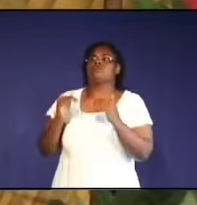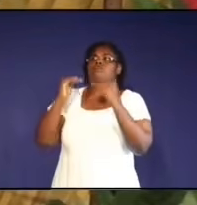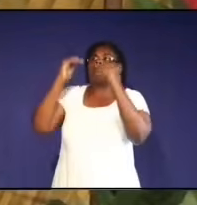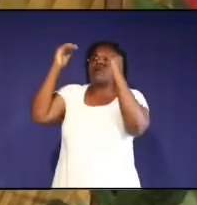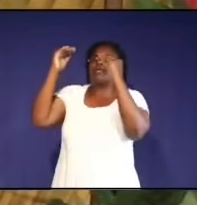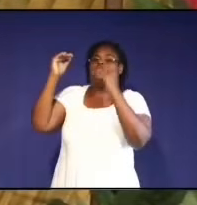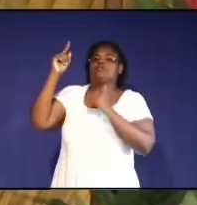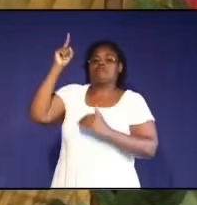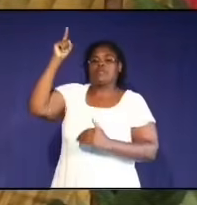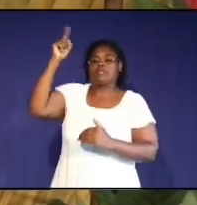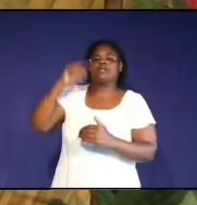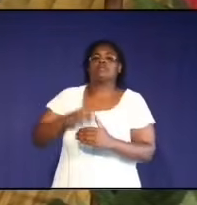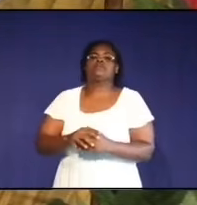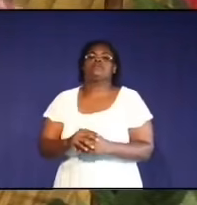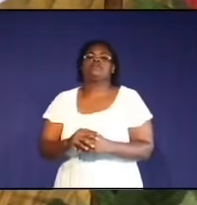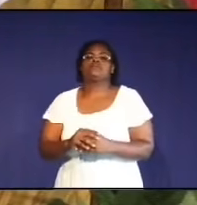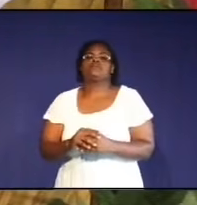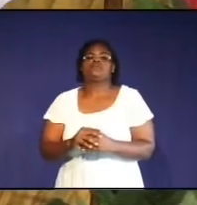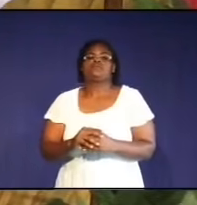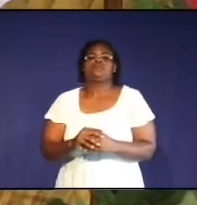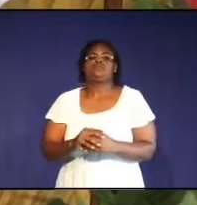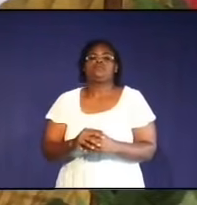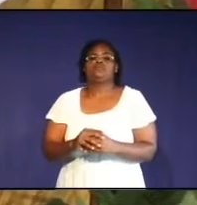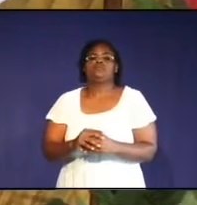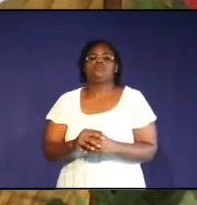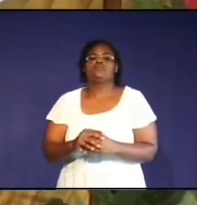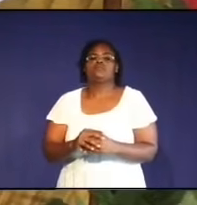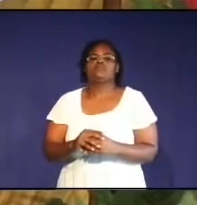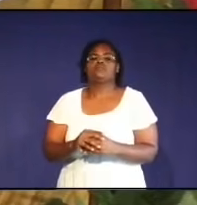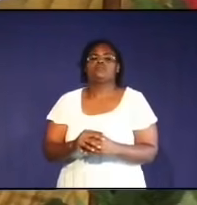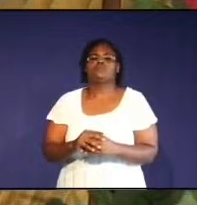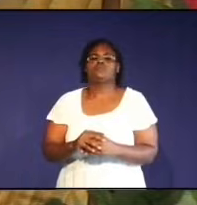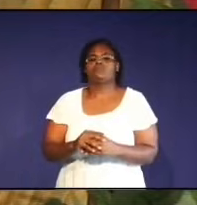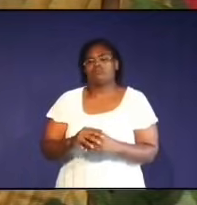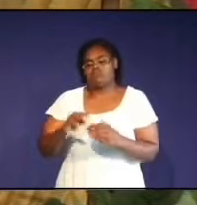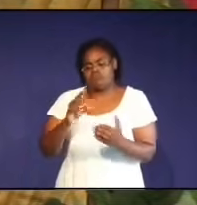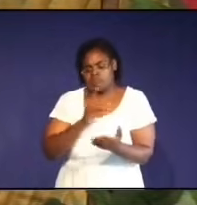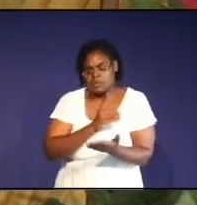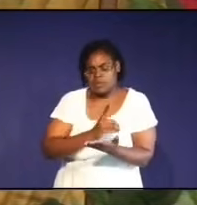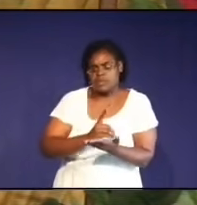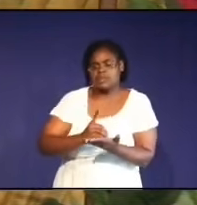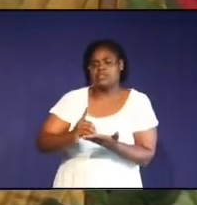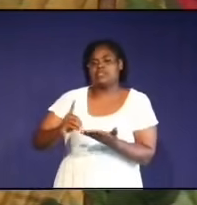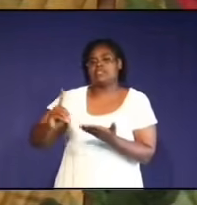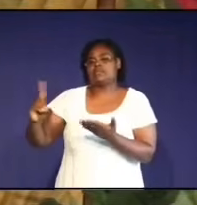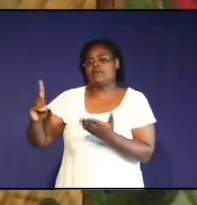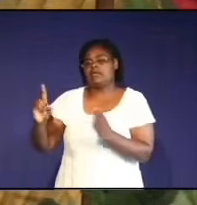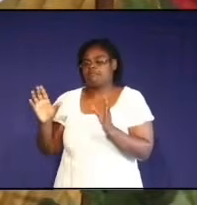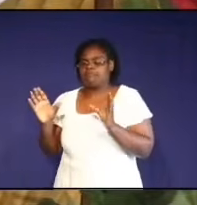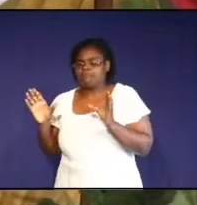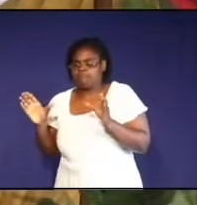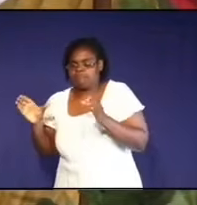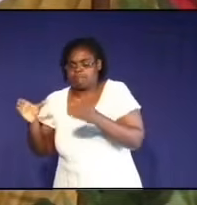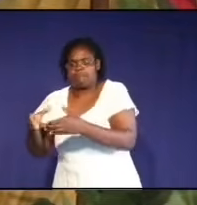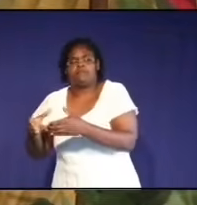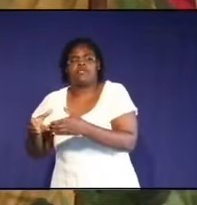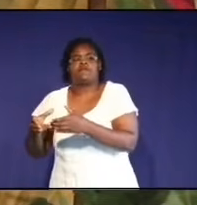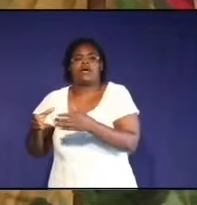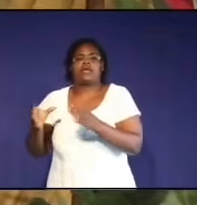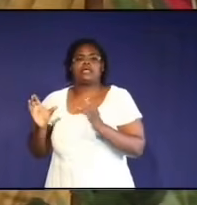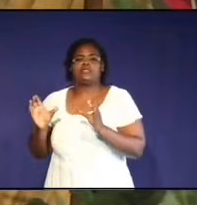The issue of divine classification is the last thing I'll deal with in our text. The